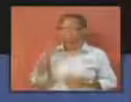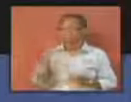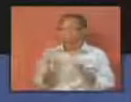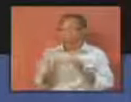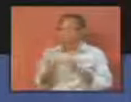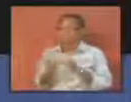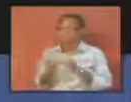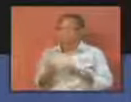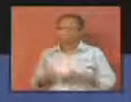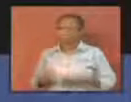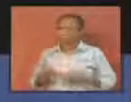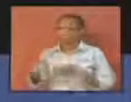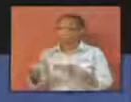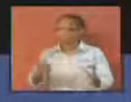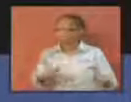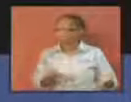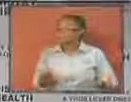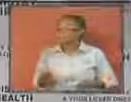to P1?